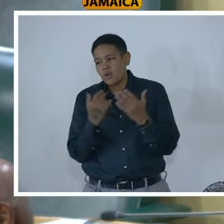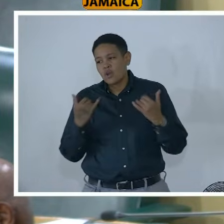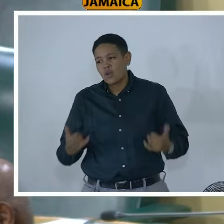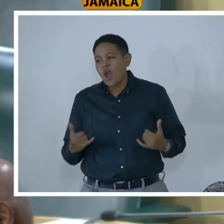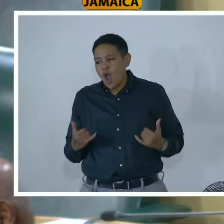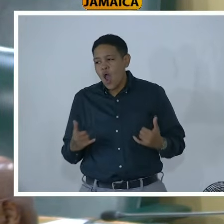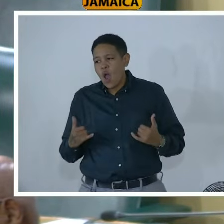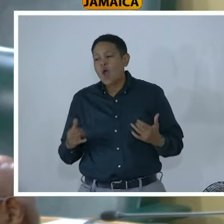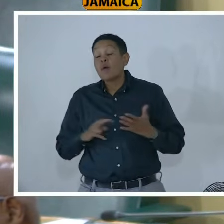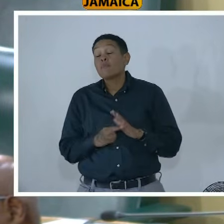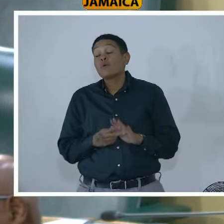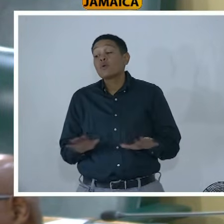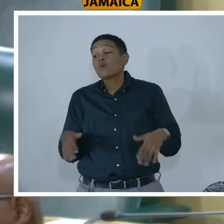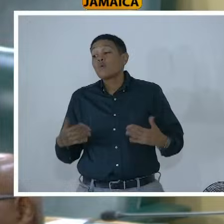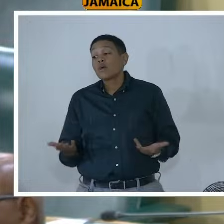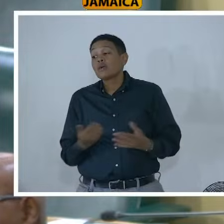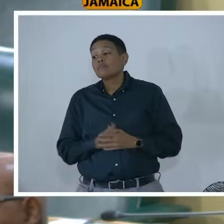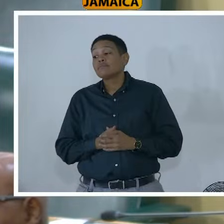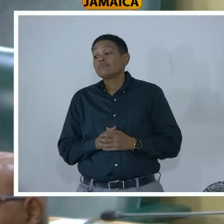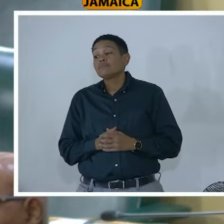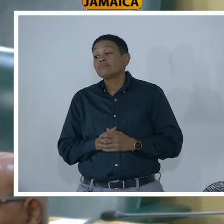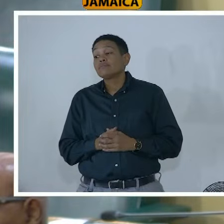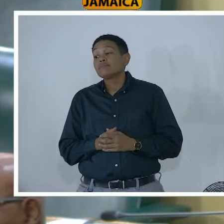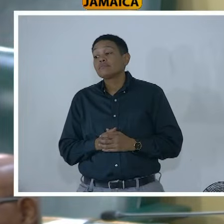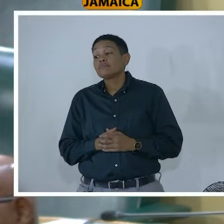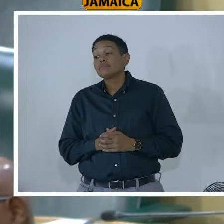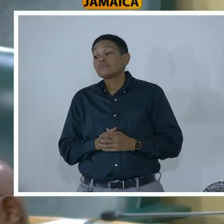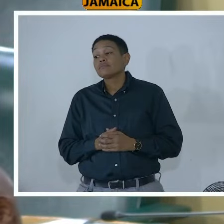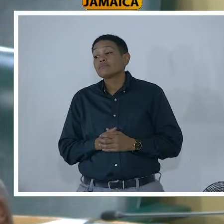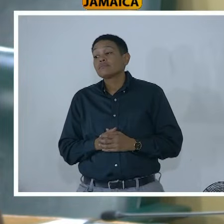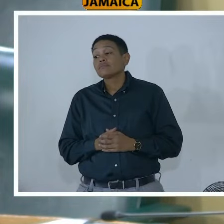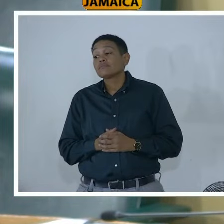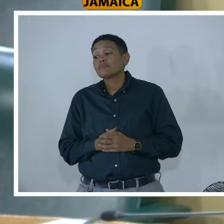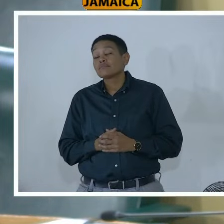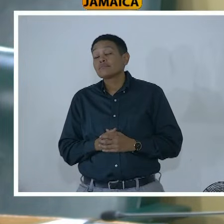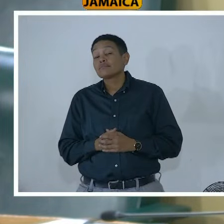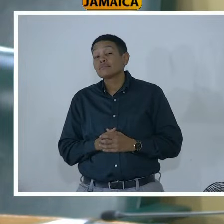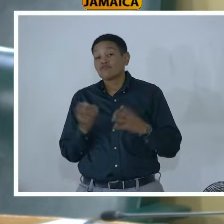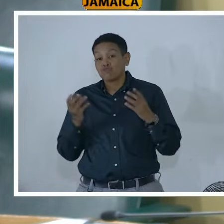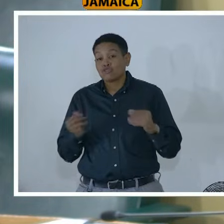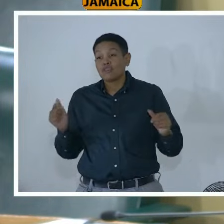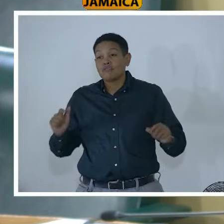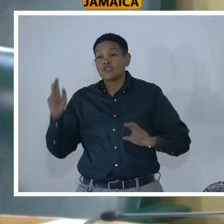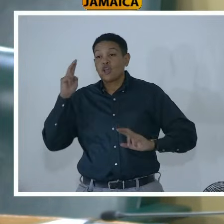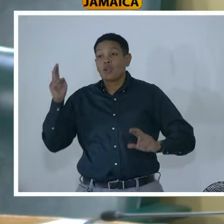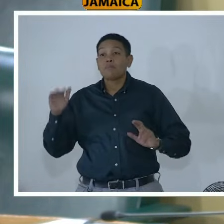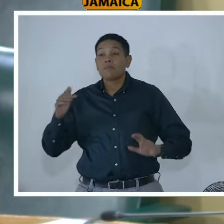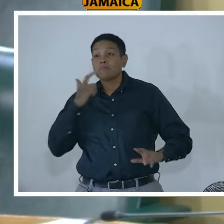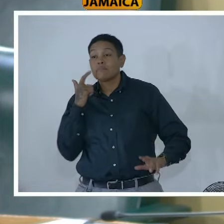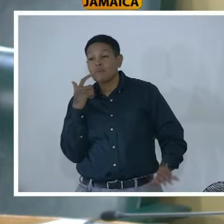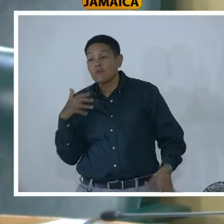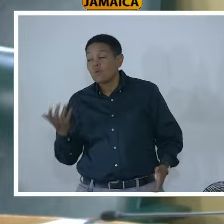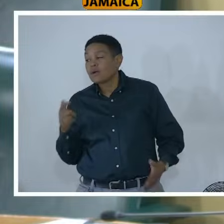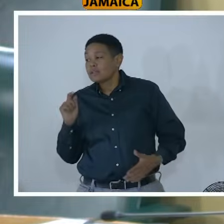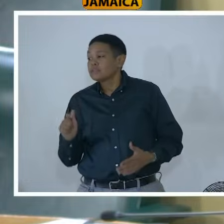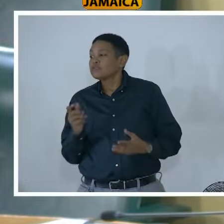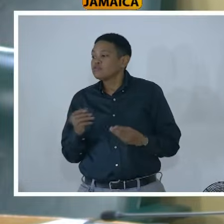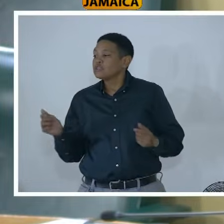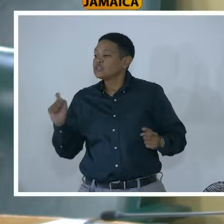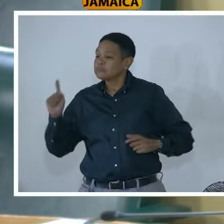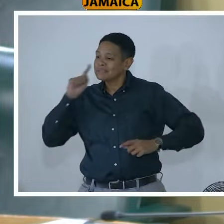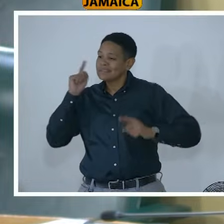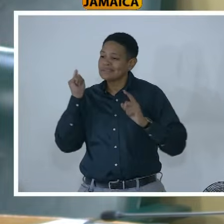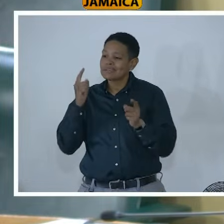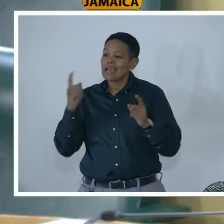now, therefore, be it resolved by this Honourable House as follows. This resolution may